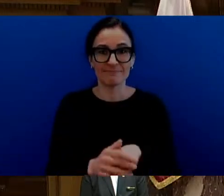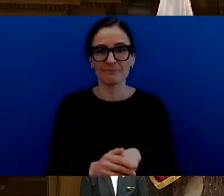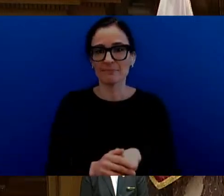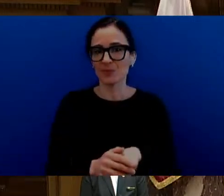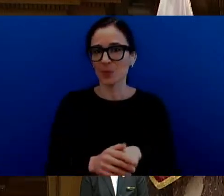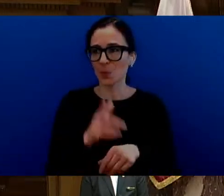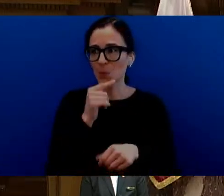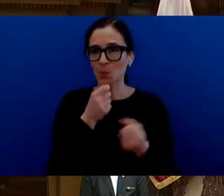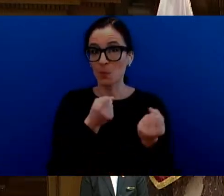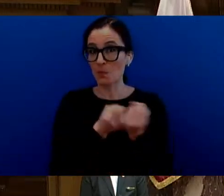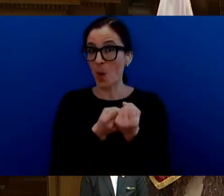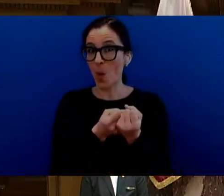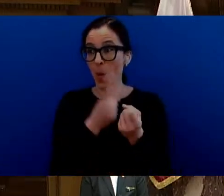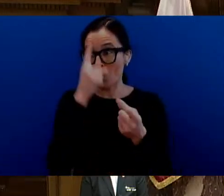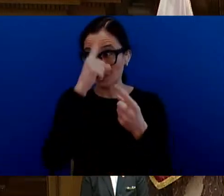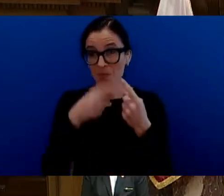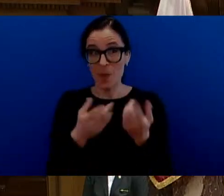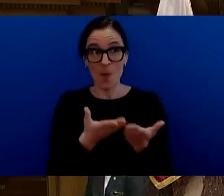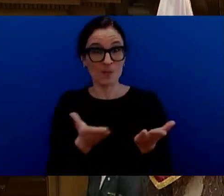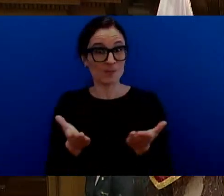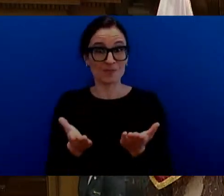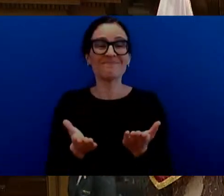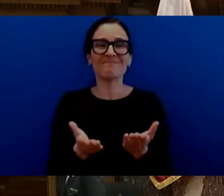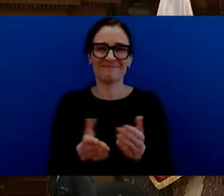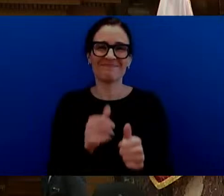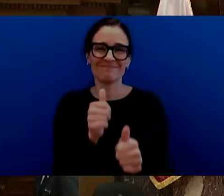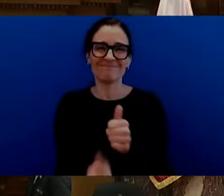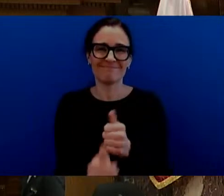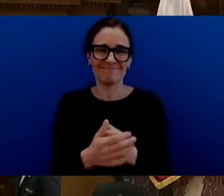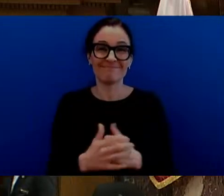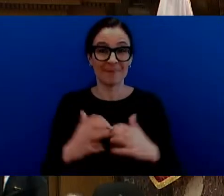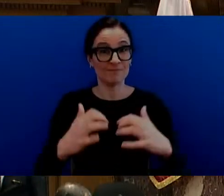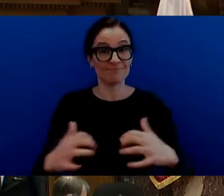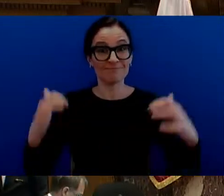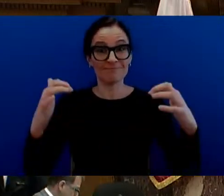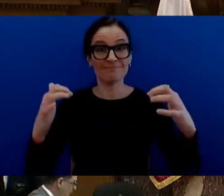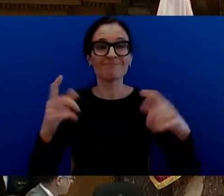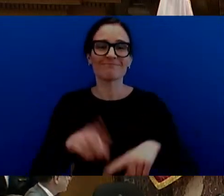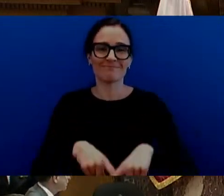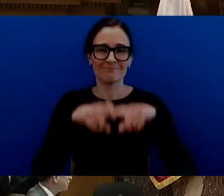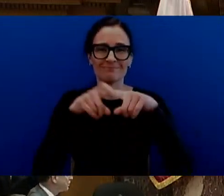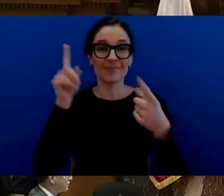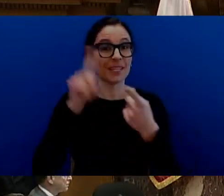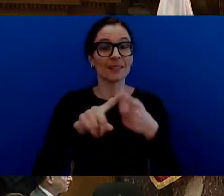Opposed? Motion carried. This House stands adjourned until 1:30 afternoon tomorrow.